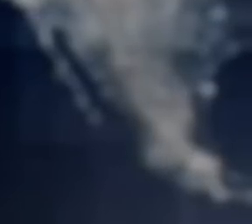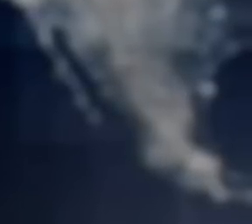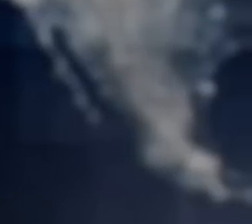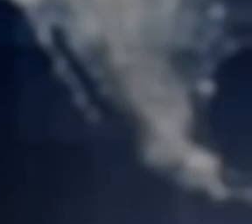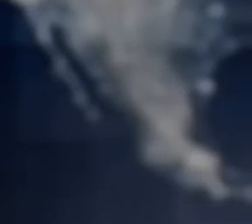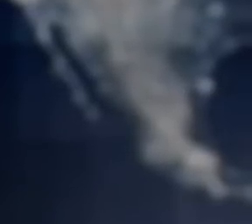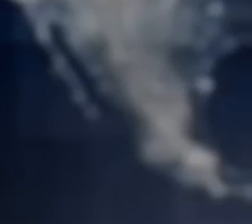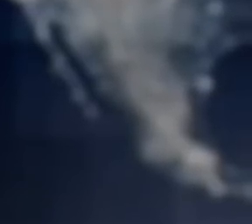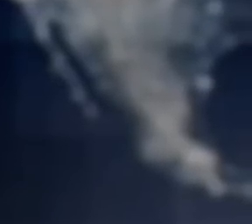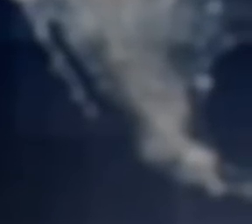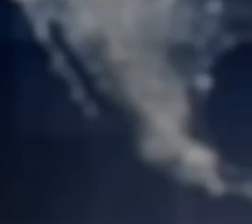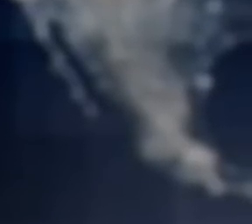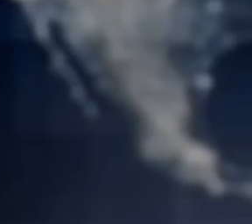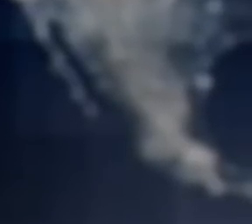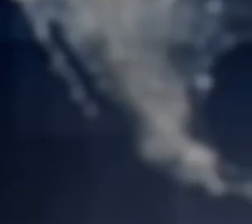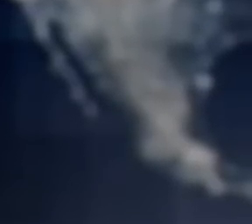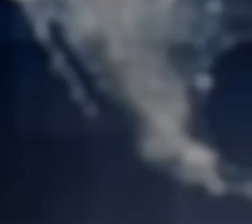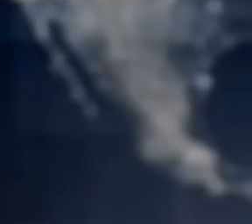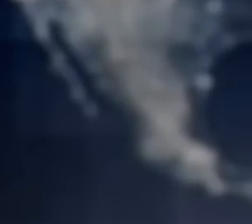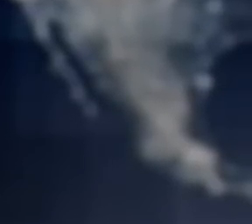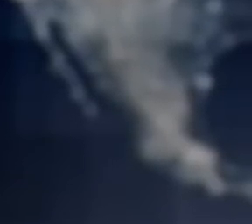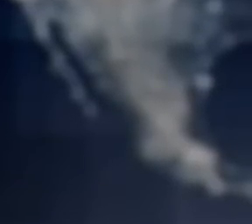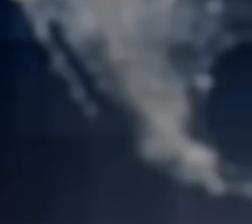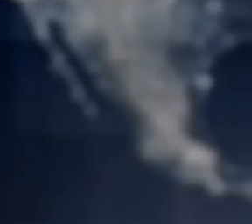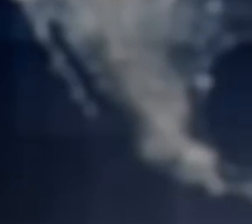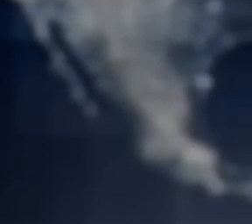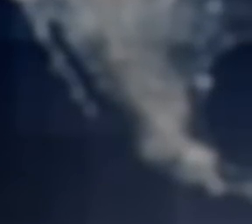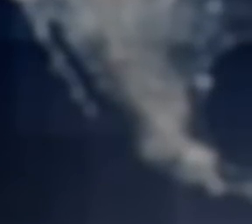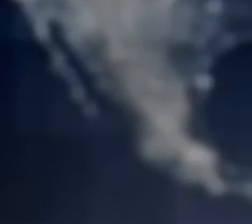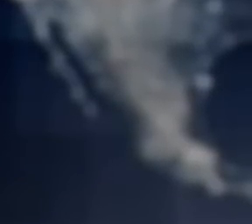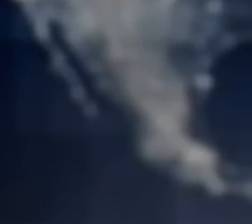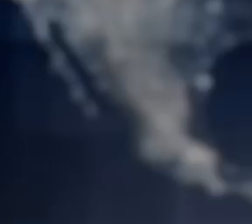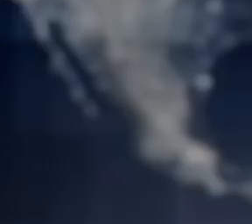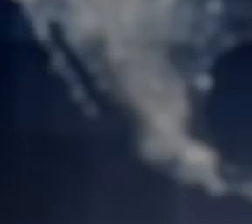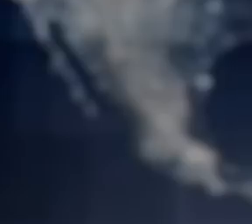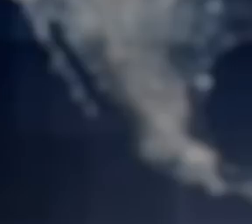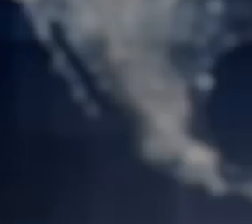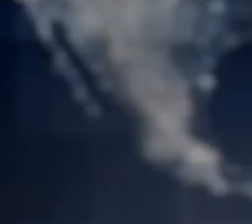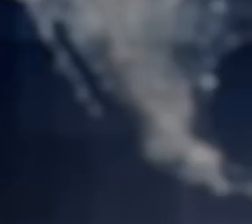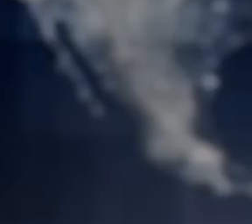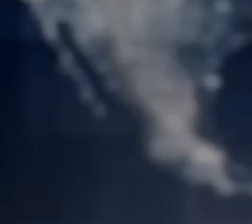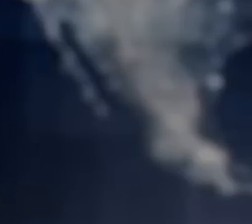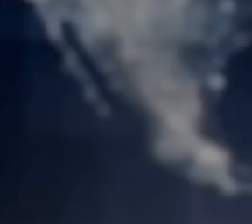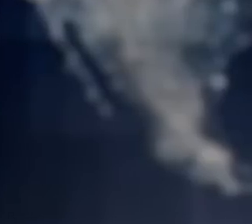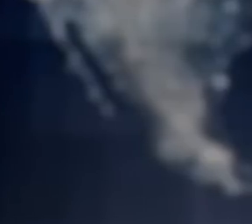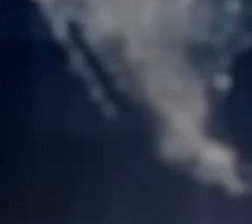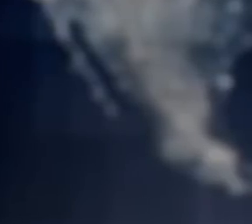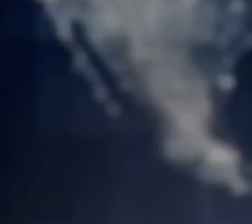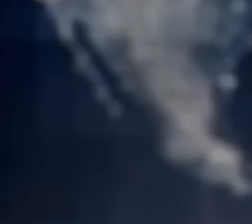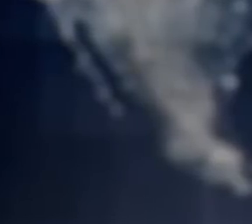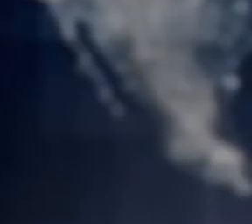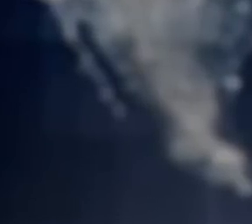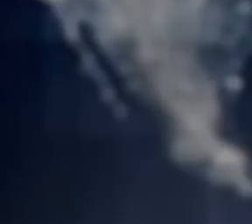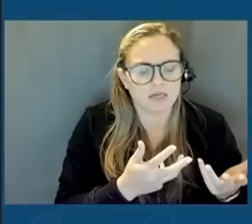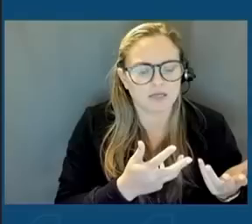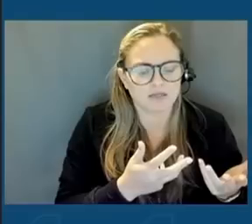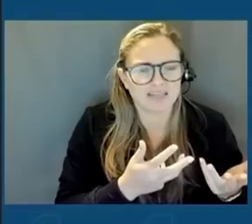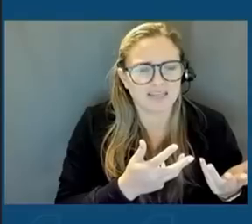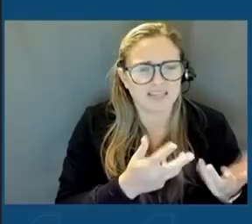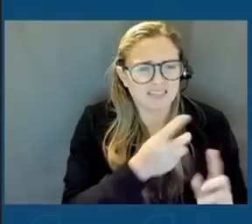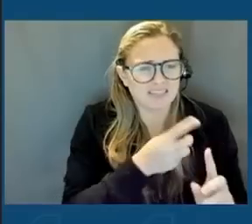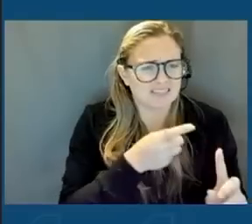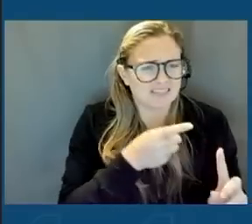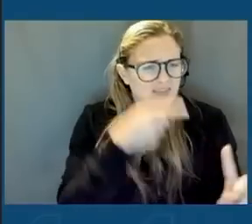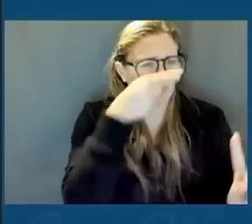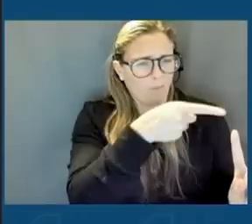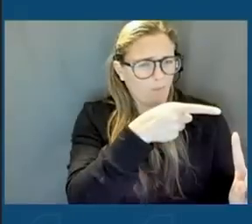concealed weapons. In response to this ruling, we are closely reviewing our options. In fact, the governor speaking just moments ago. Let's listen. Restrictions